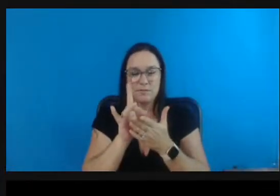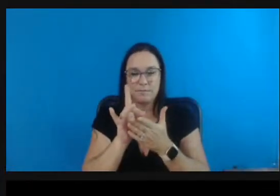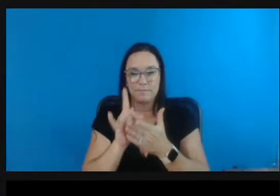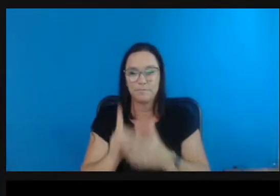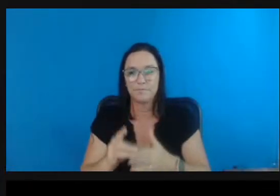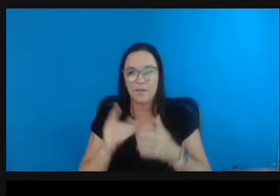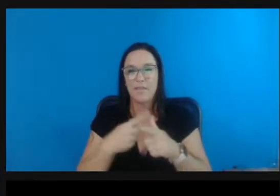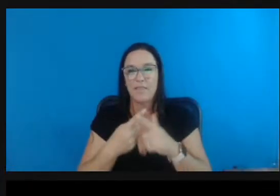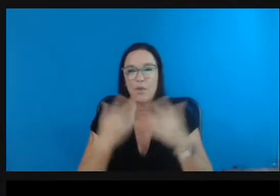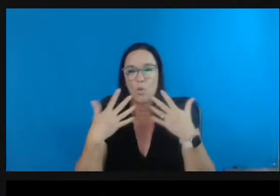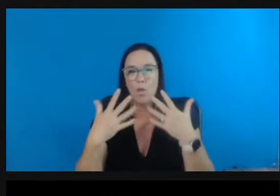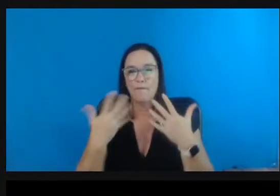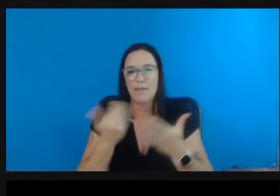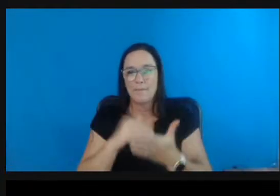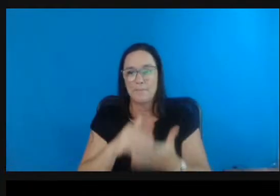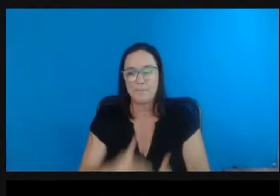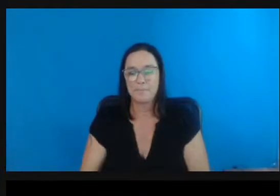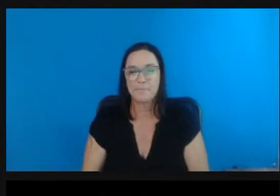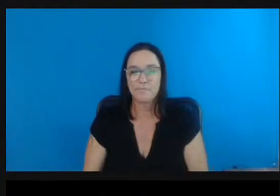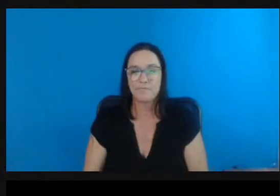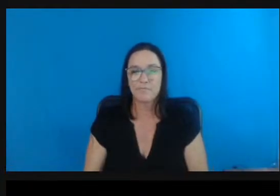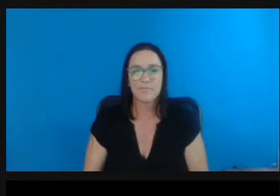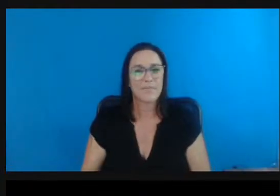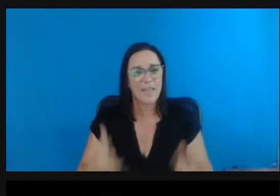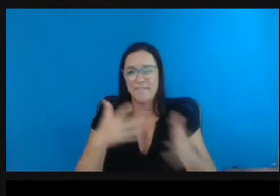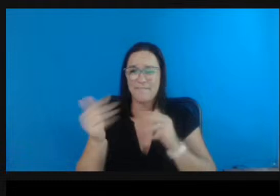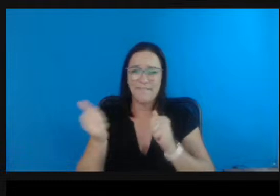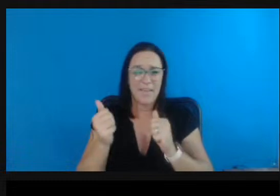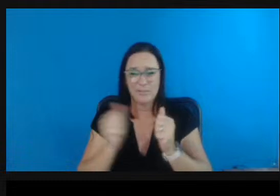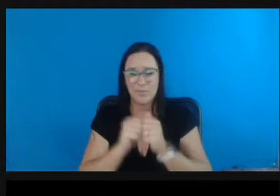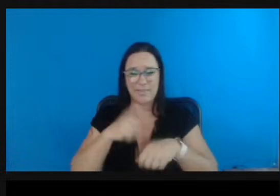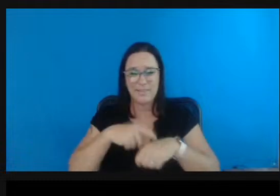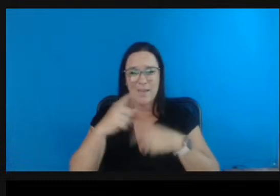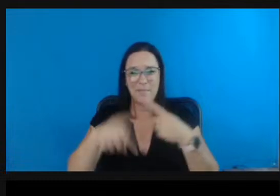off again. So pretty fast in these views of the time lapse.